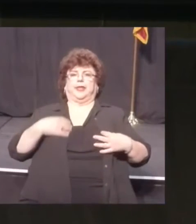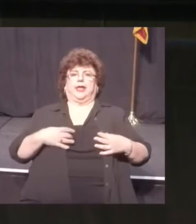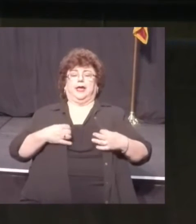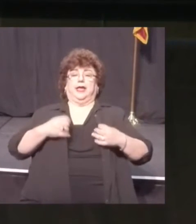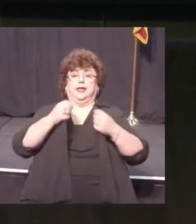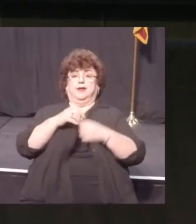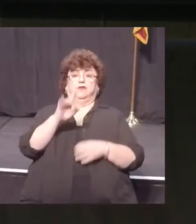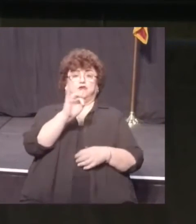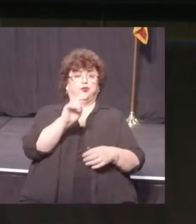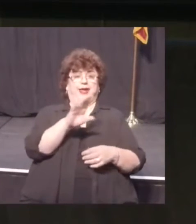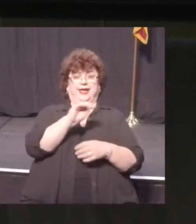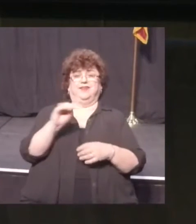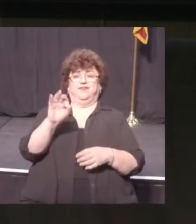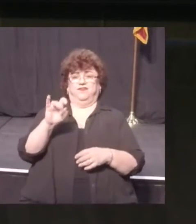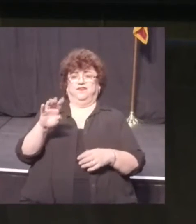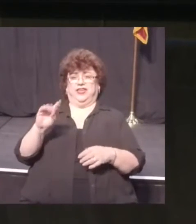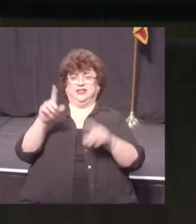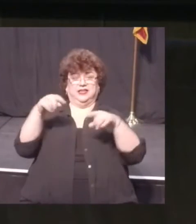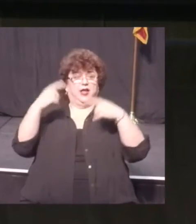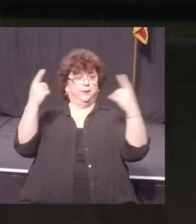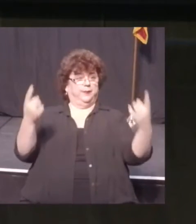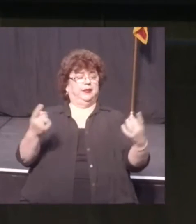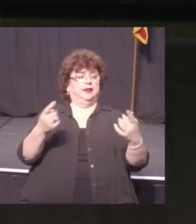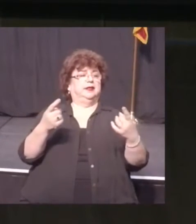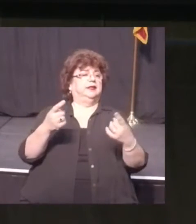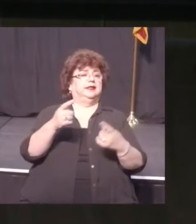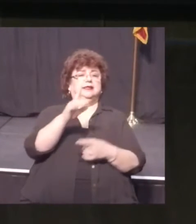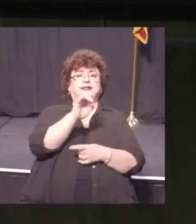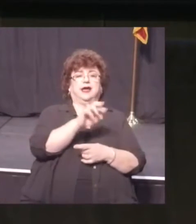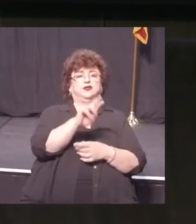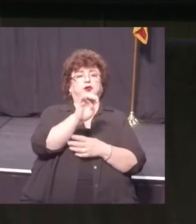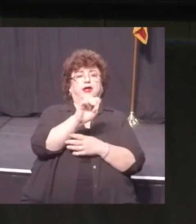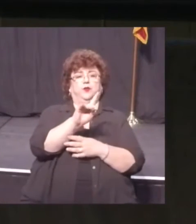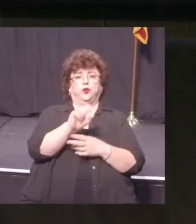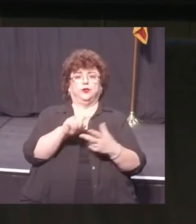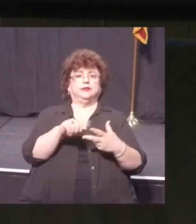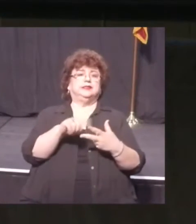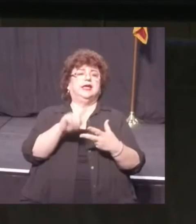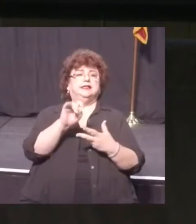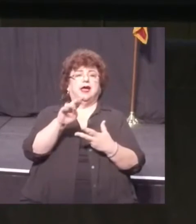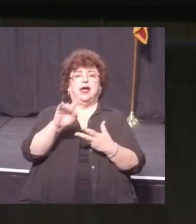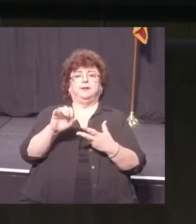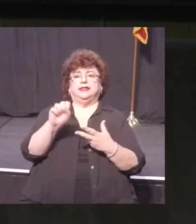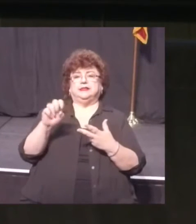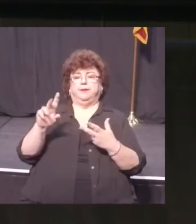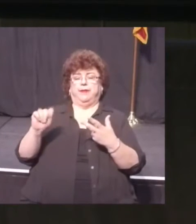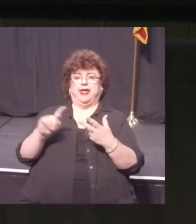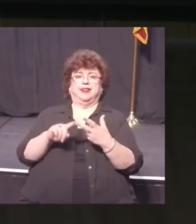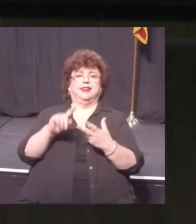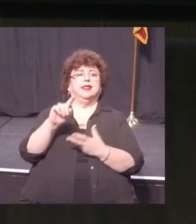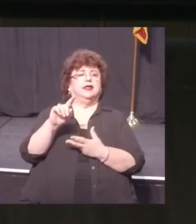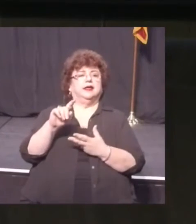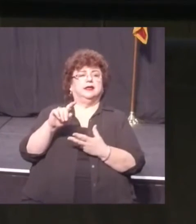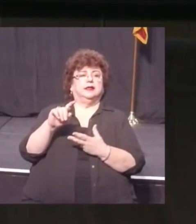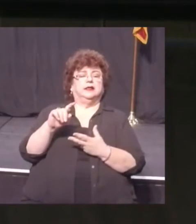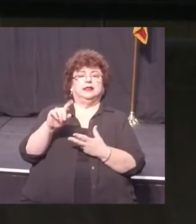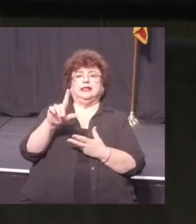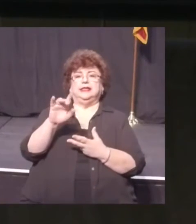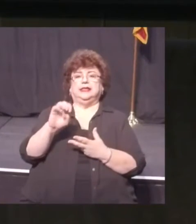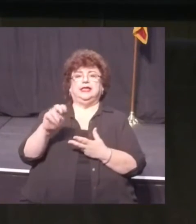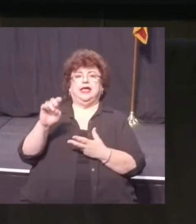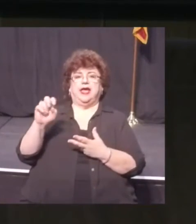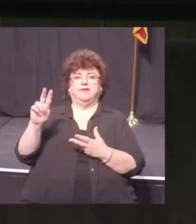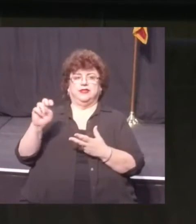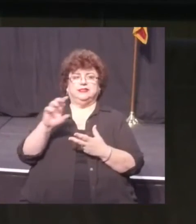announcement, Dr. Harry Edwards, Tommy Smith, John Carlos, and Lee Evans sat in this ballroom reflecting on